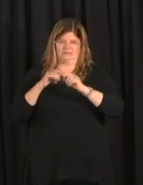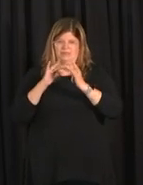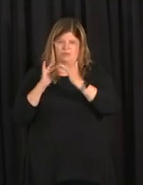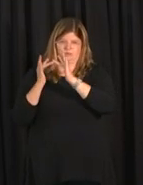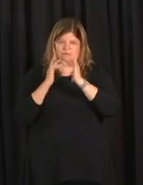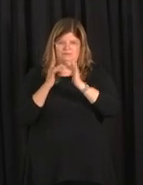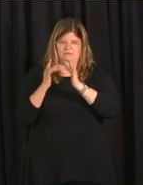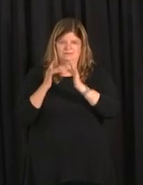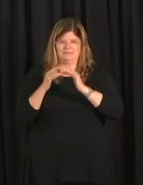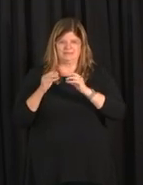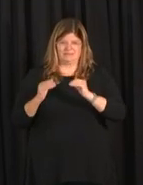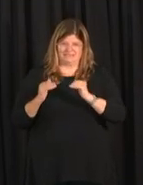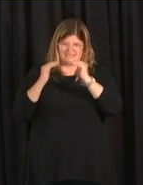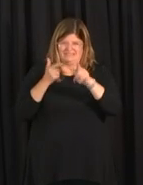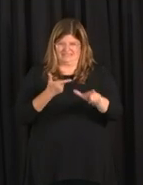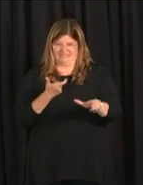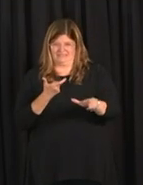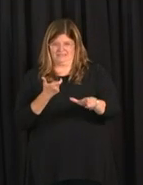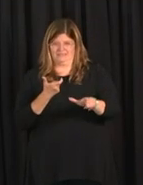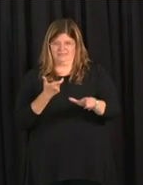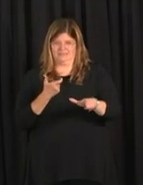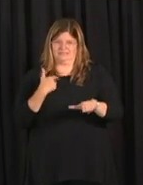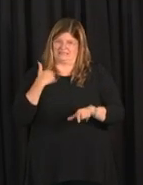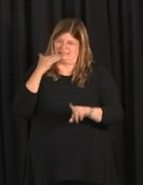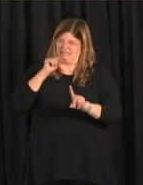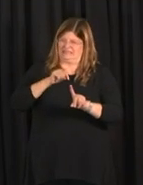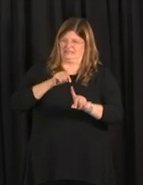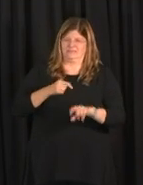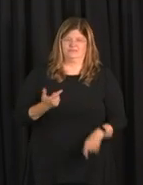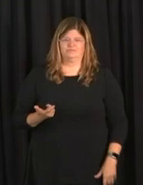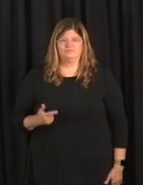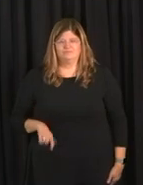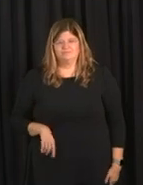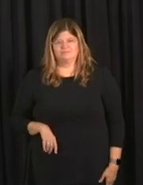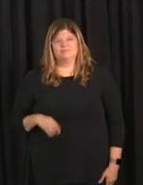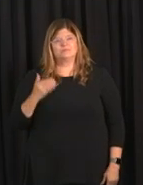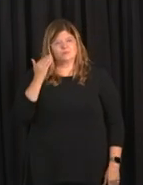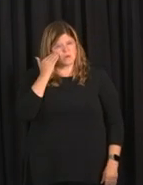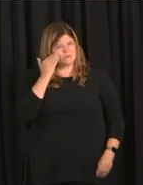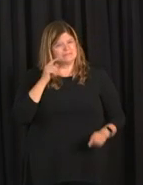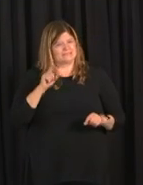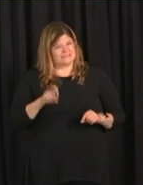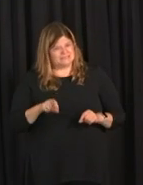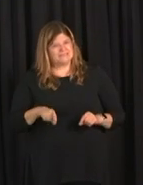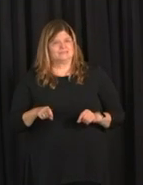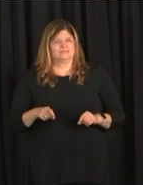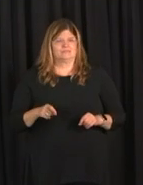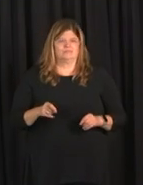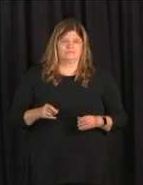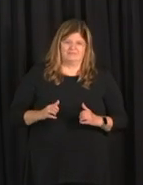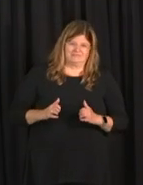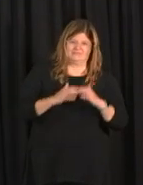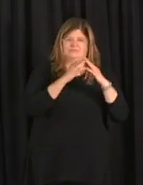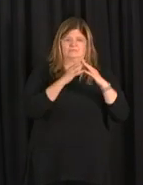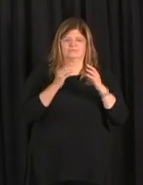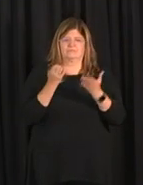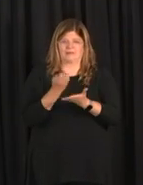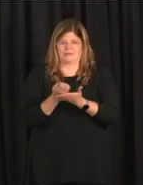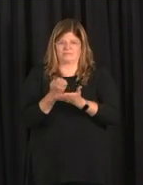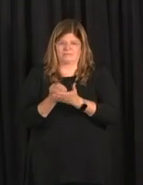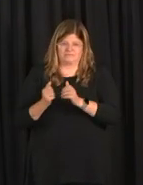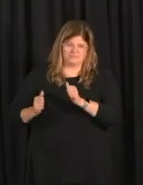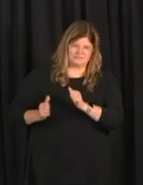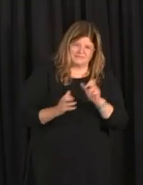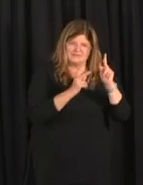infrastructure for having high-speed internet access. We know that. We know we have to bring our economy back. People have shuttered